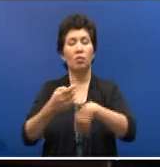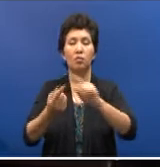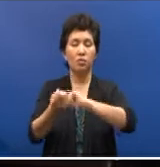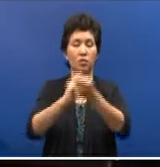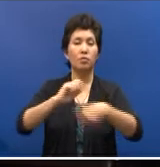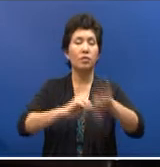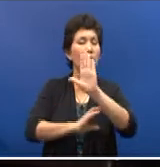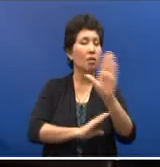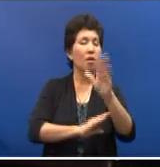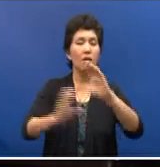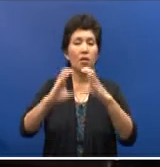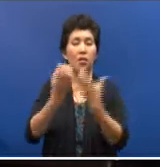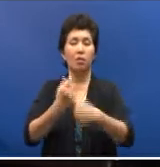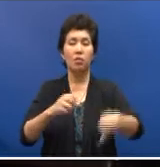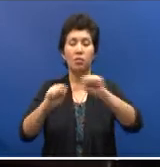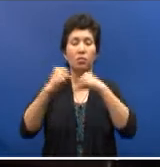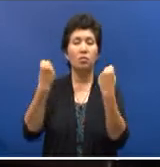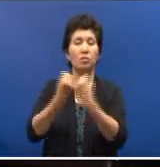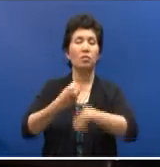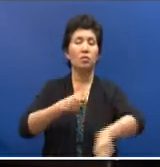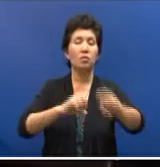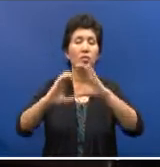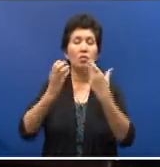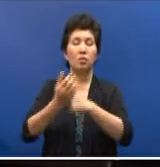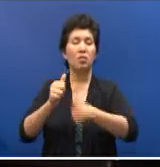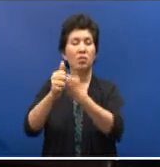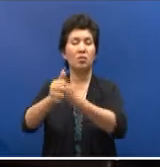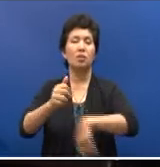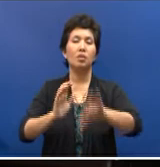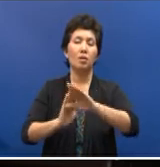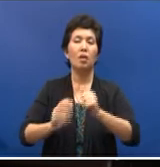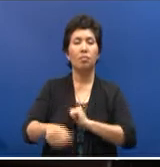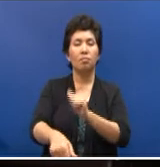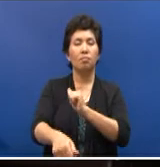their class or social status within their lifetimes.